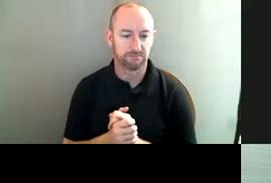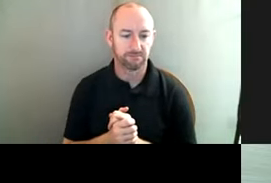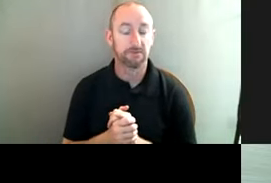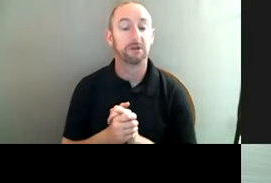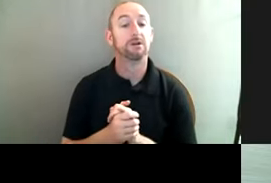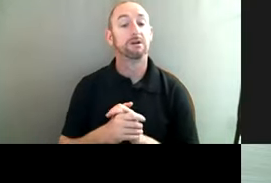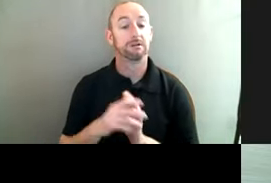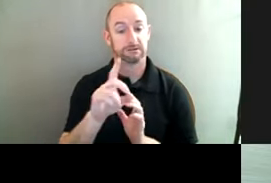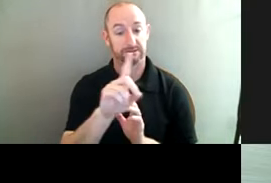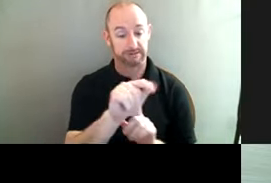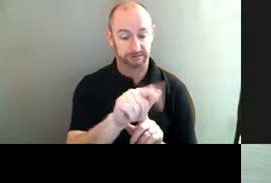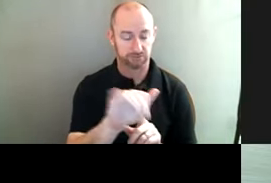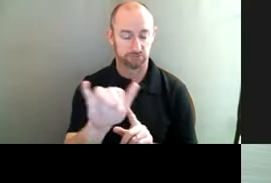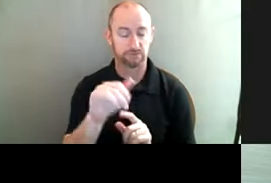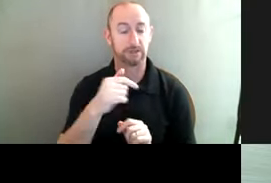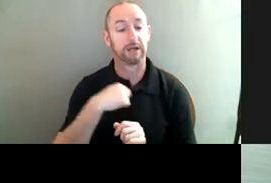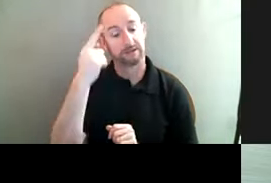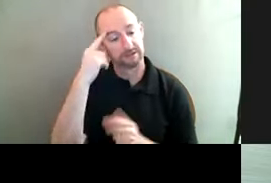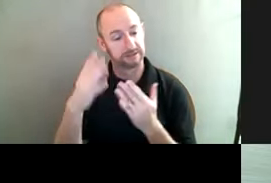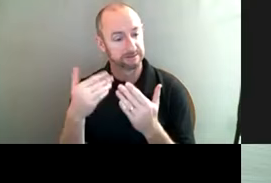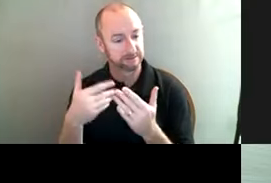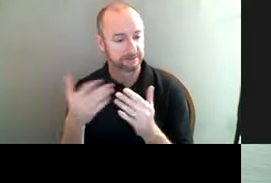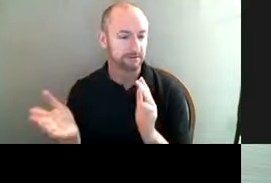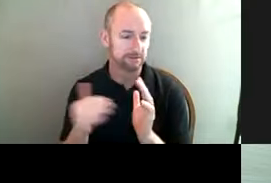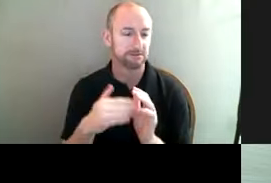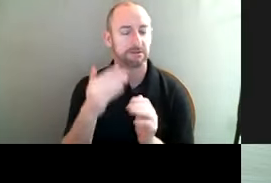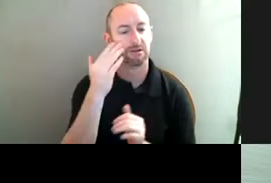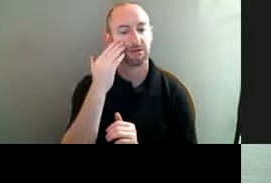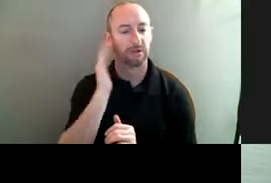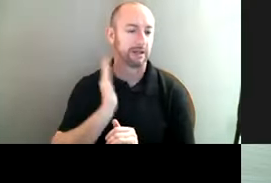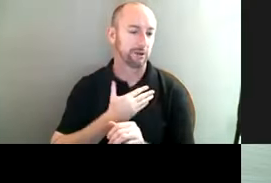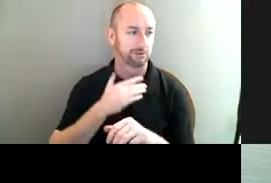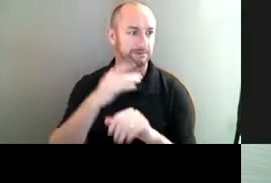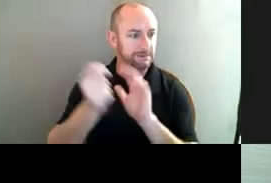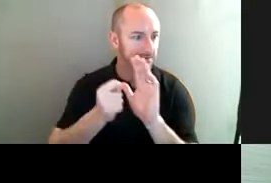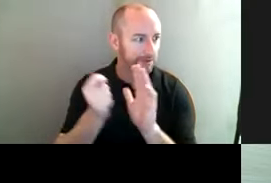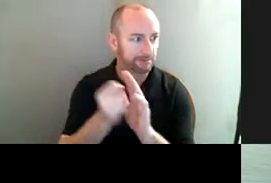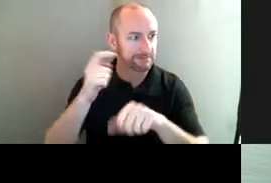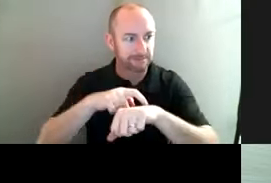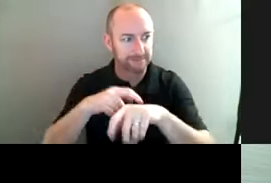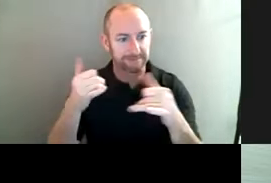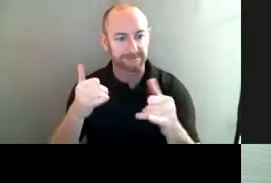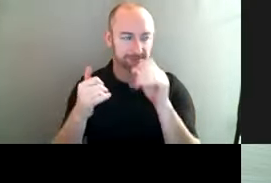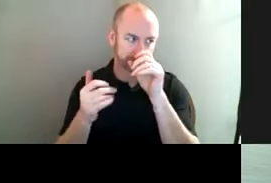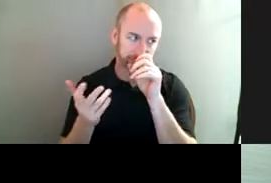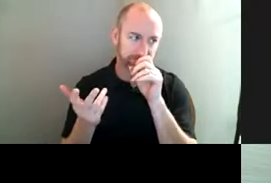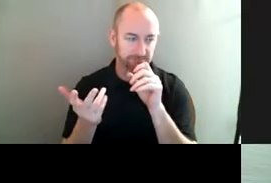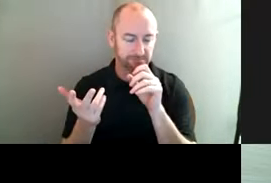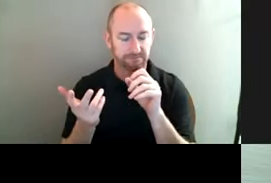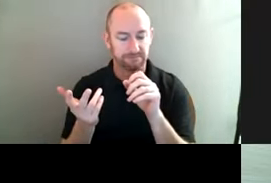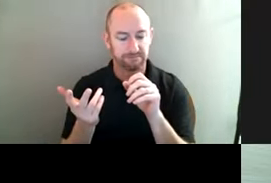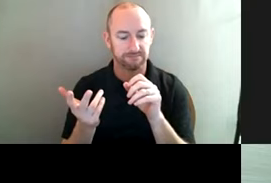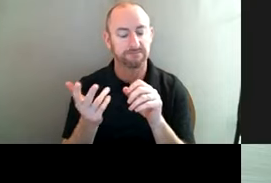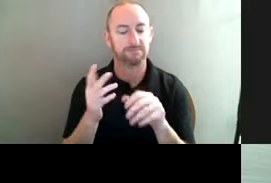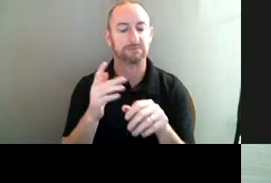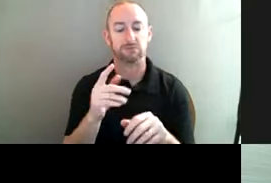By data two, I think it's easy, again, given our times here in the early